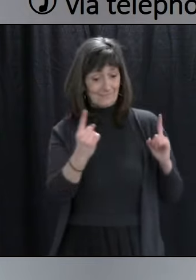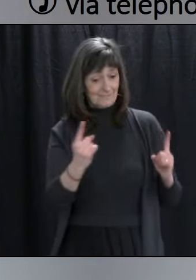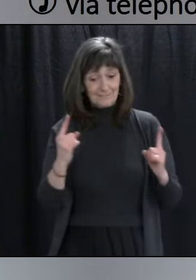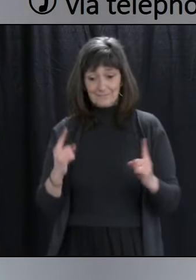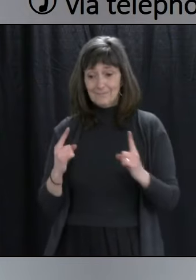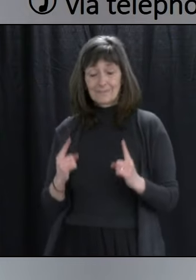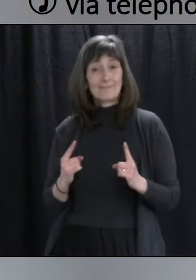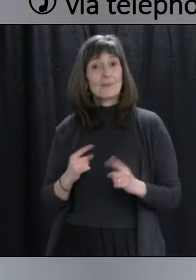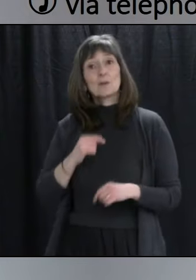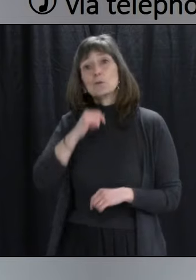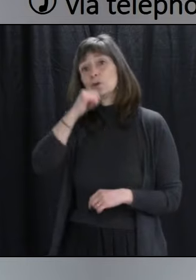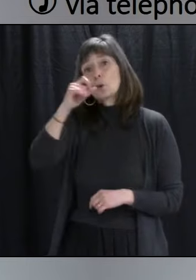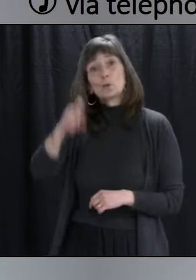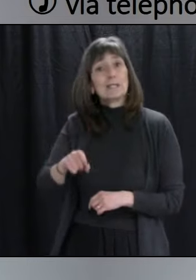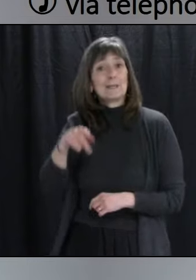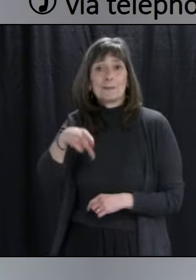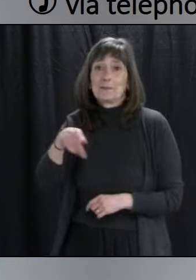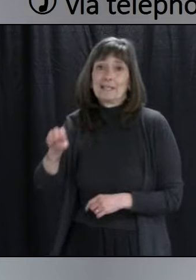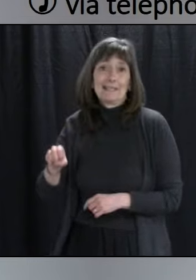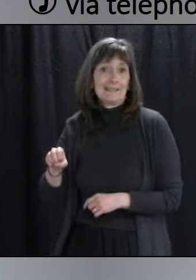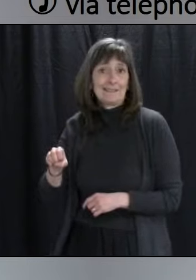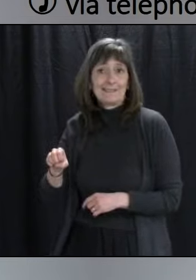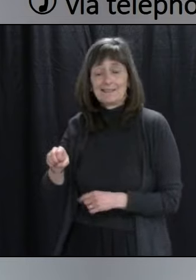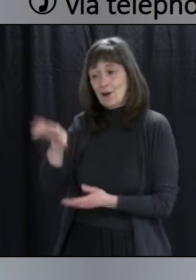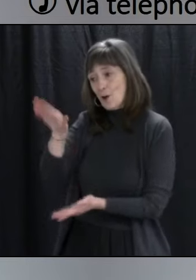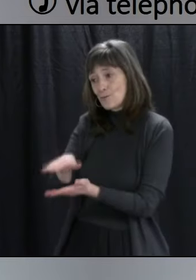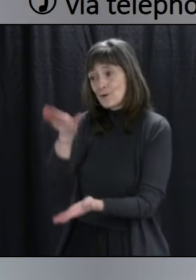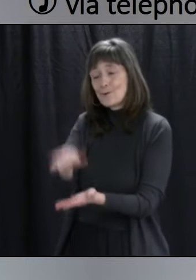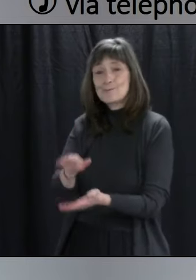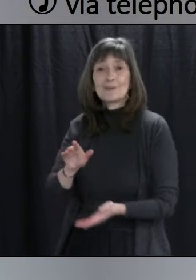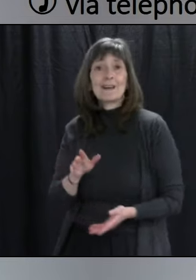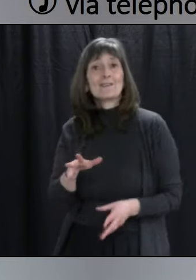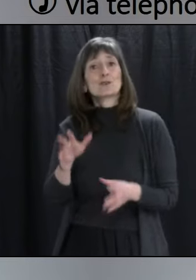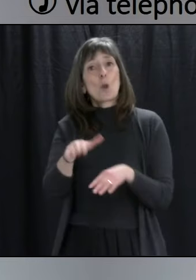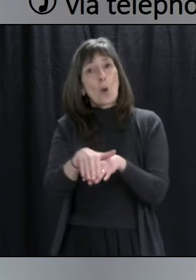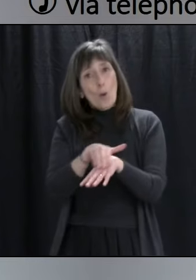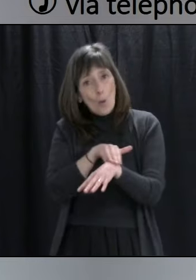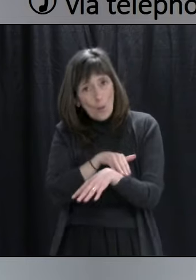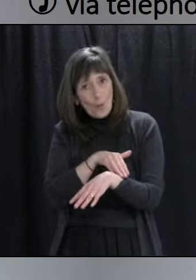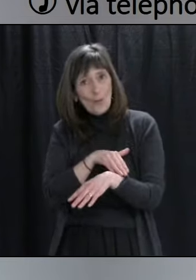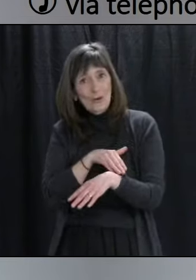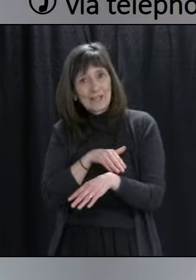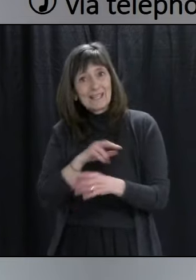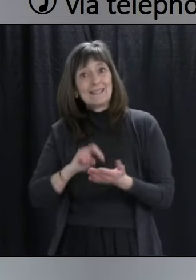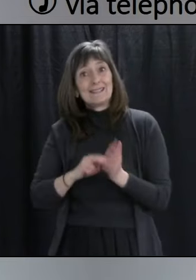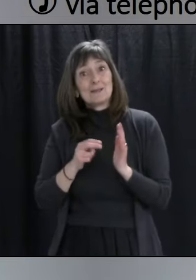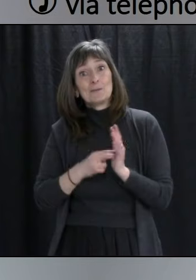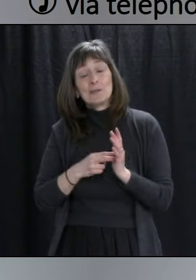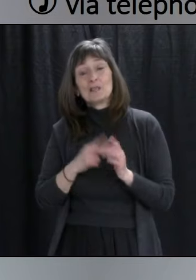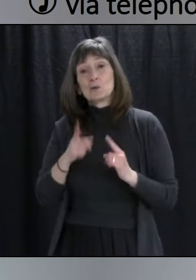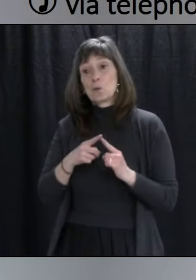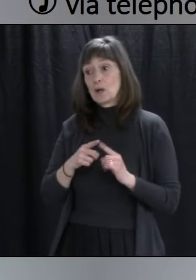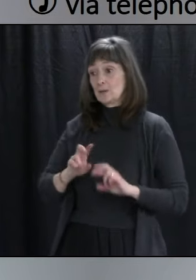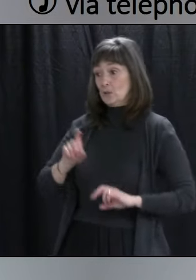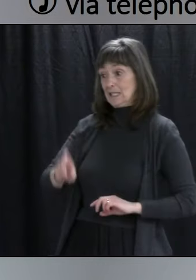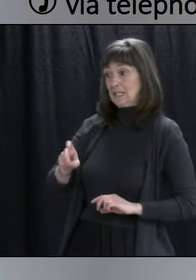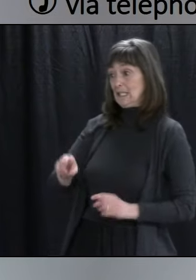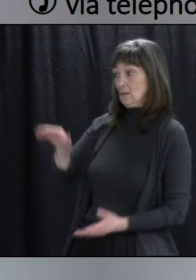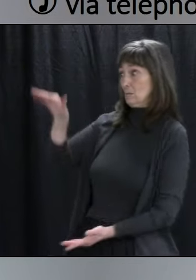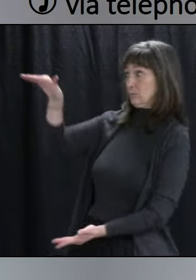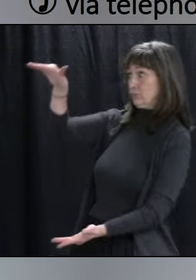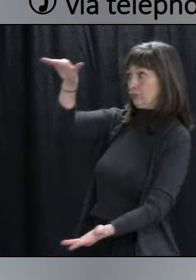that PPE can be kept low for longer to allow us to build up a stock for when the wave does come, because it's